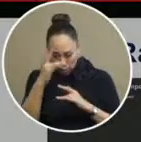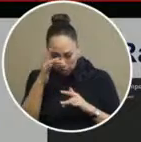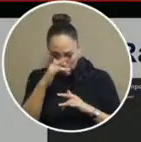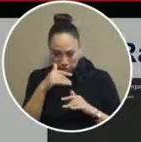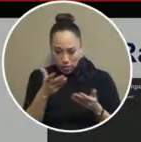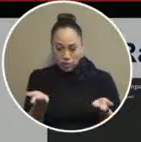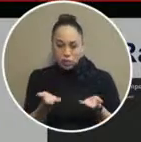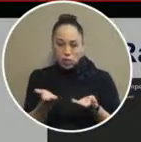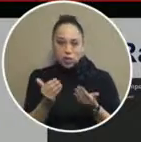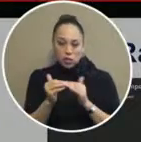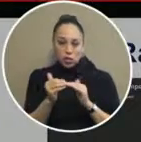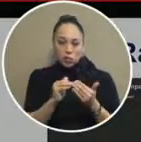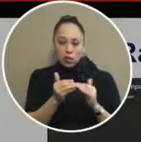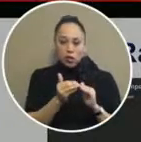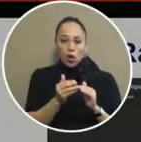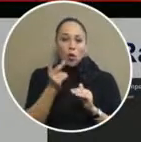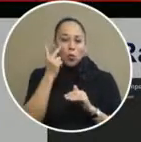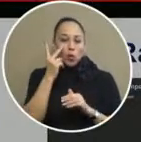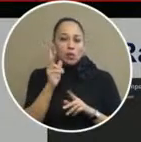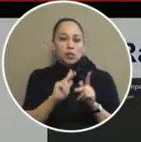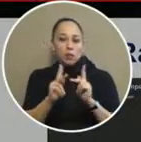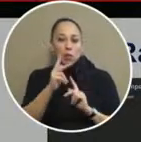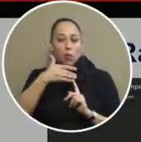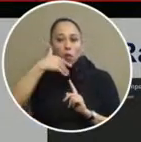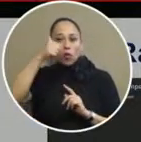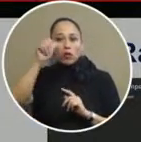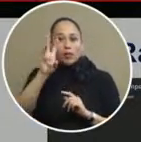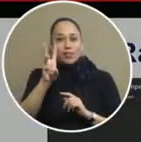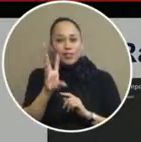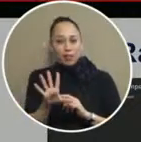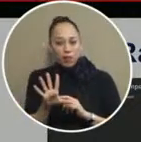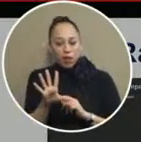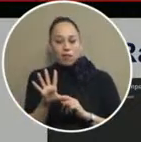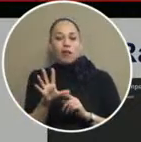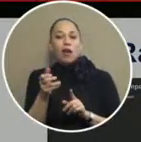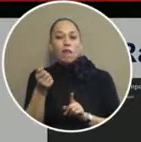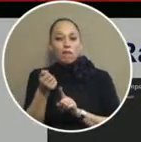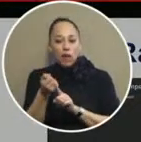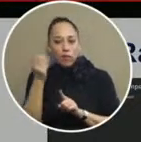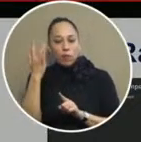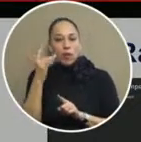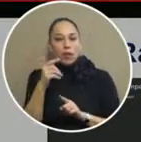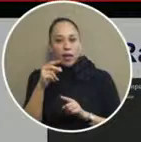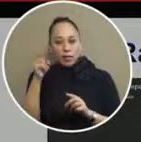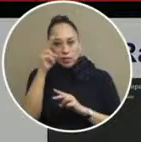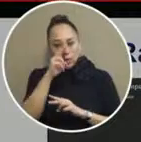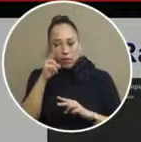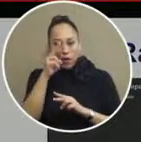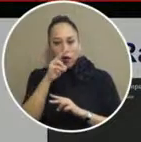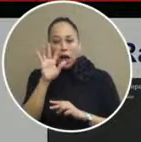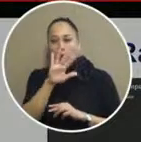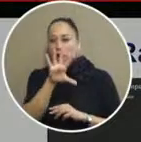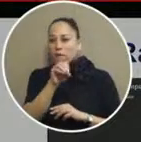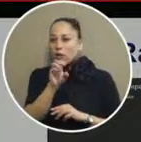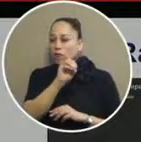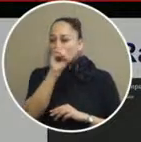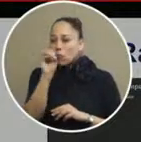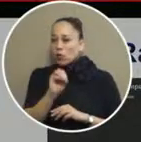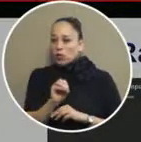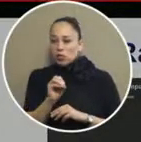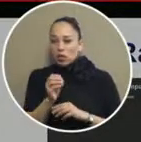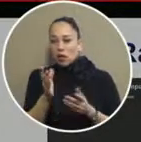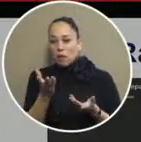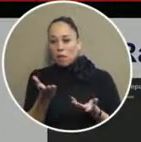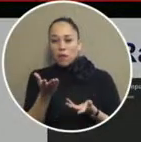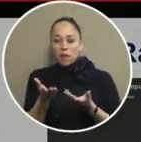community. We're seeing that people that are older than 65 are also being affected by the virus, and about 15% of the positive cases